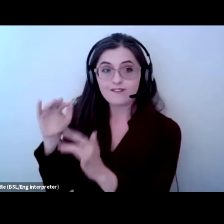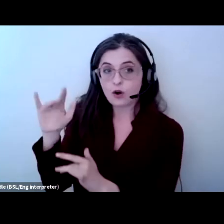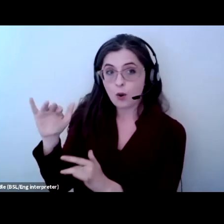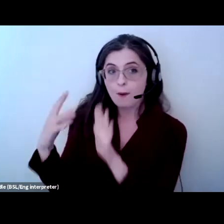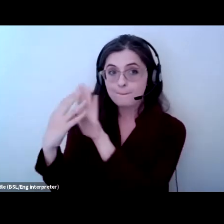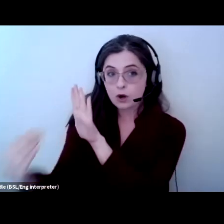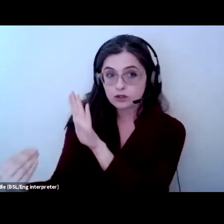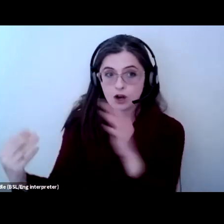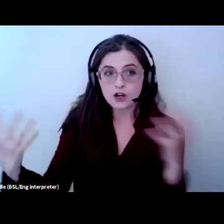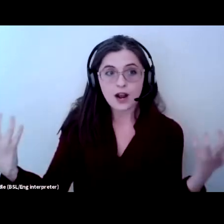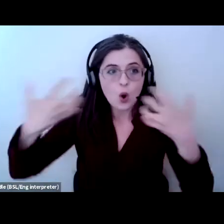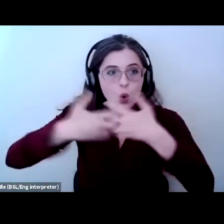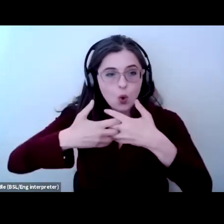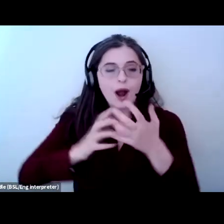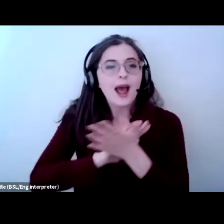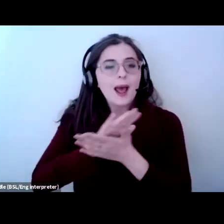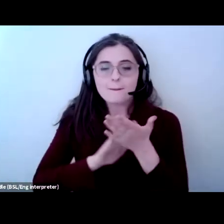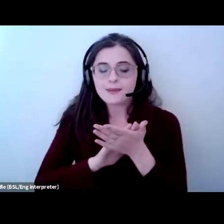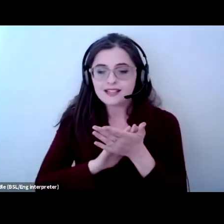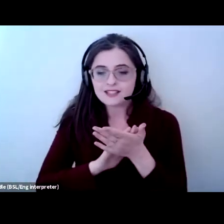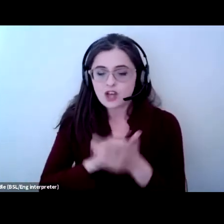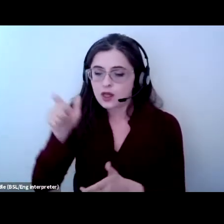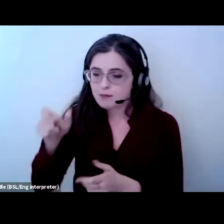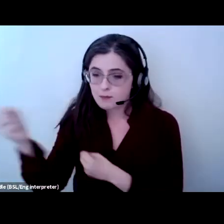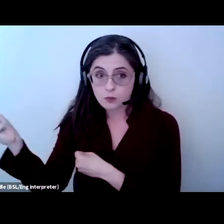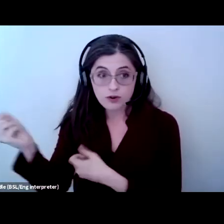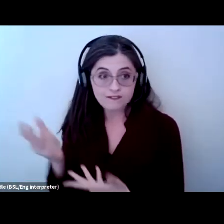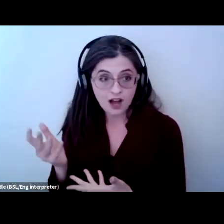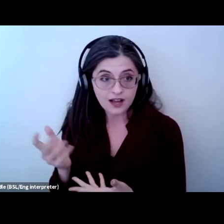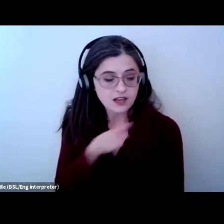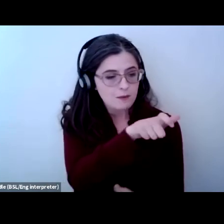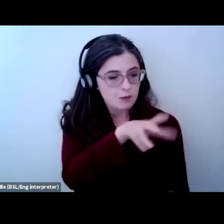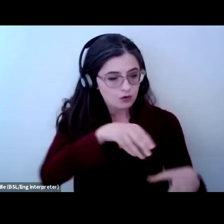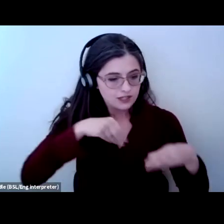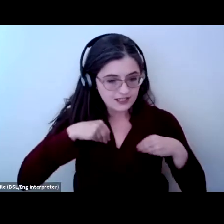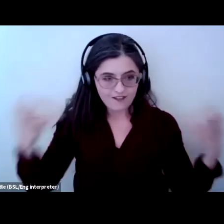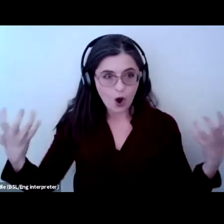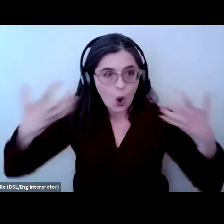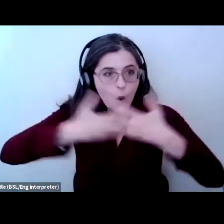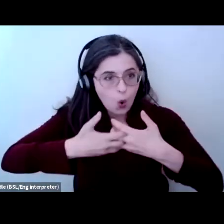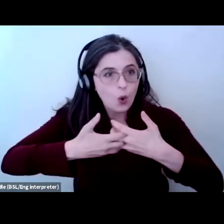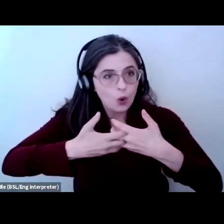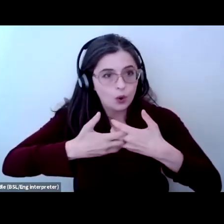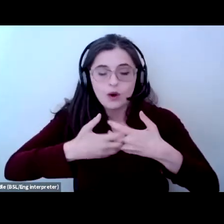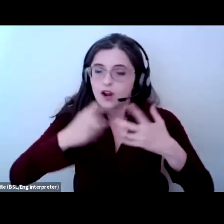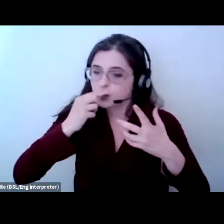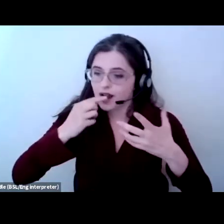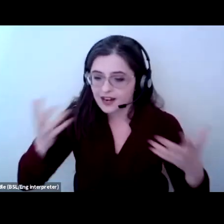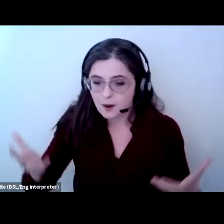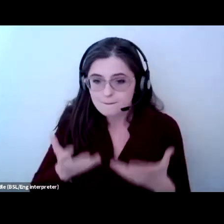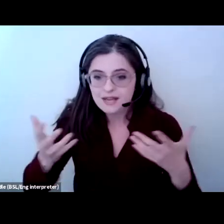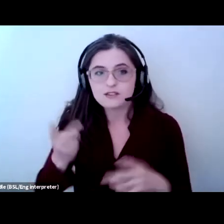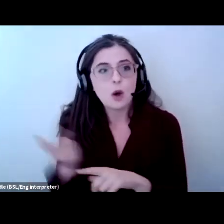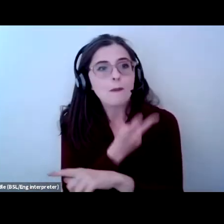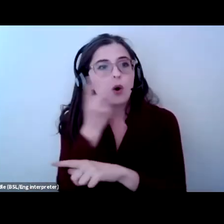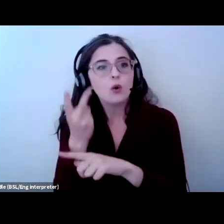that are providing a service and receiving a service. And allows them to build collaboratively both the platform and